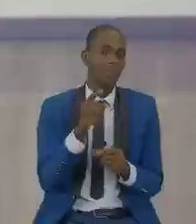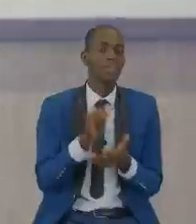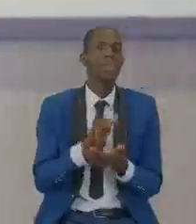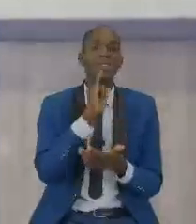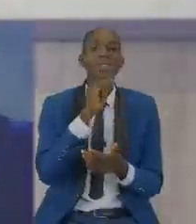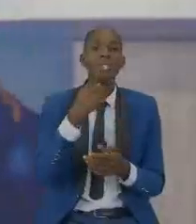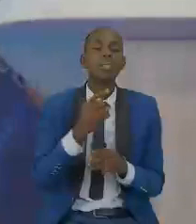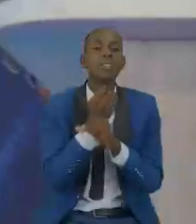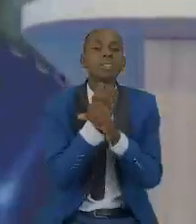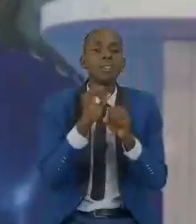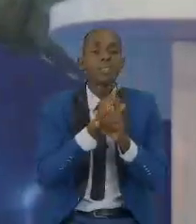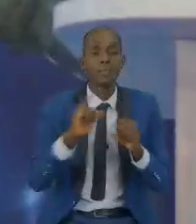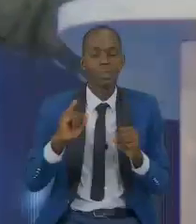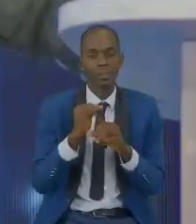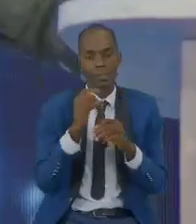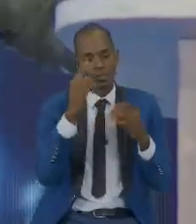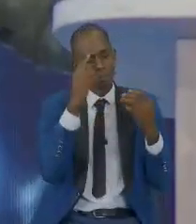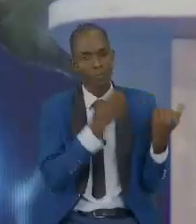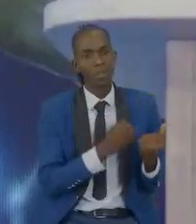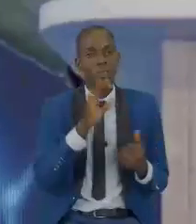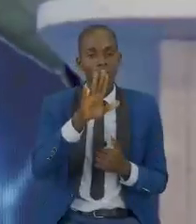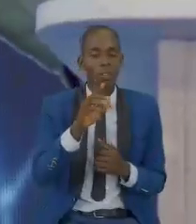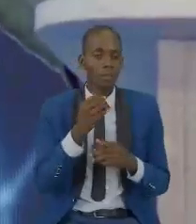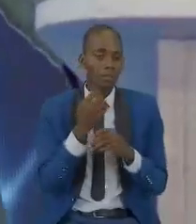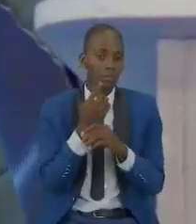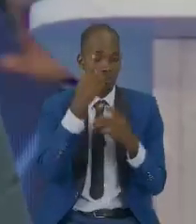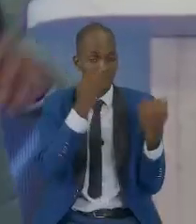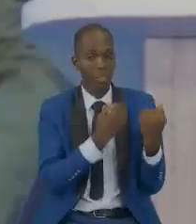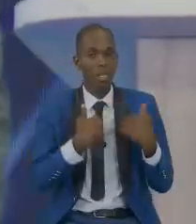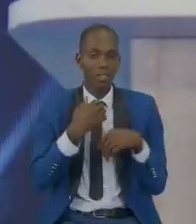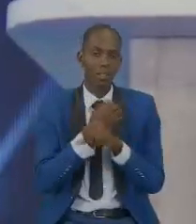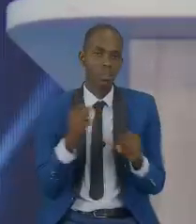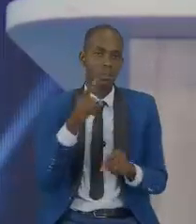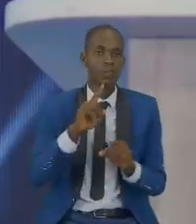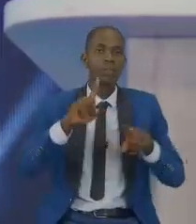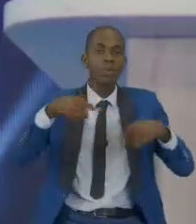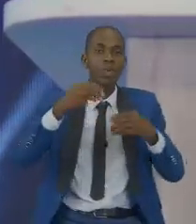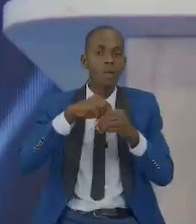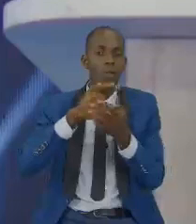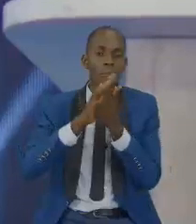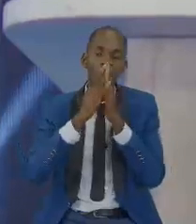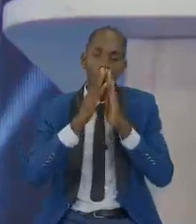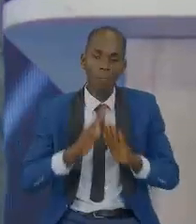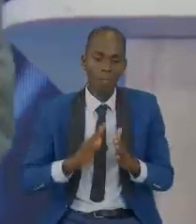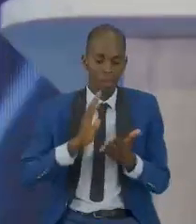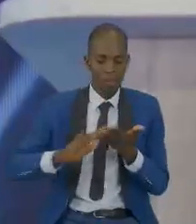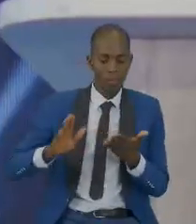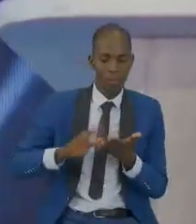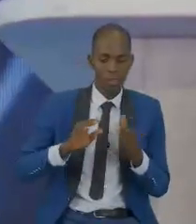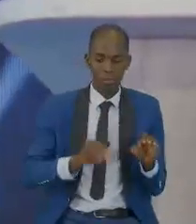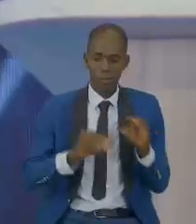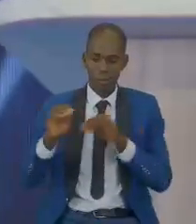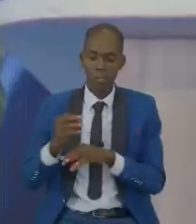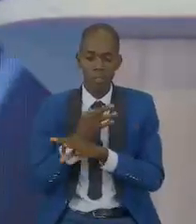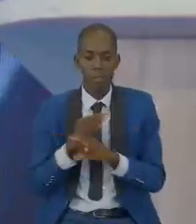faith. Thy faith has saved thee. Go in peace, forgiven, set free. Her